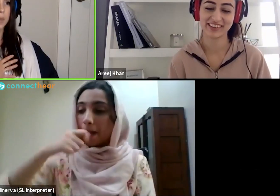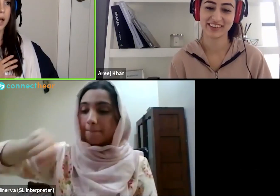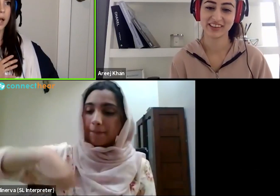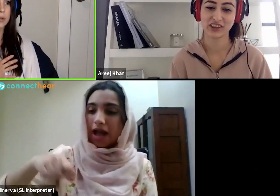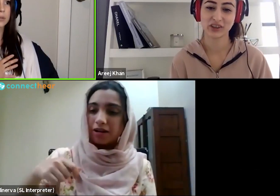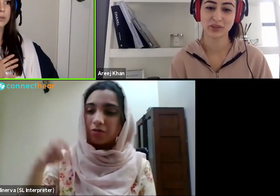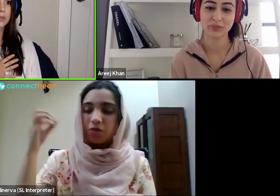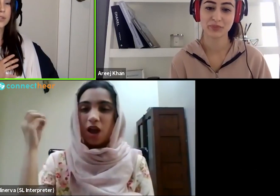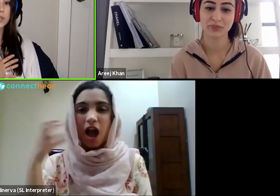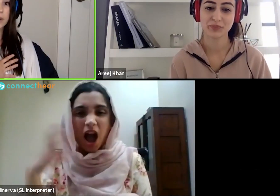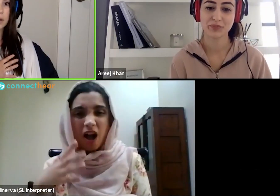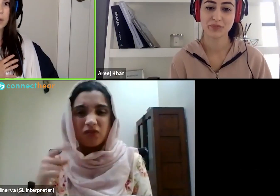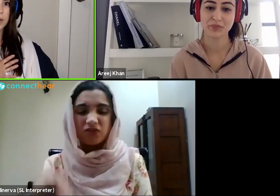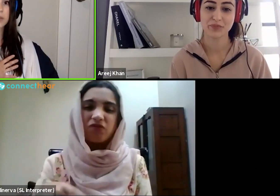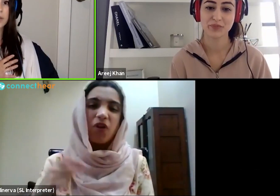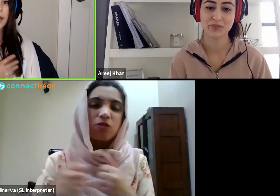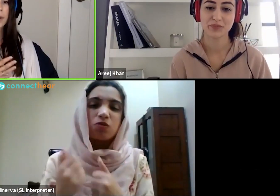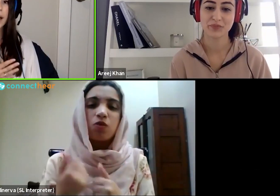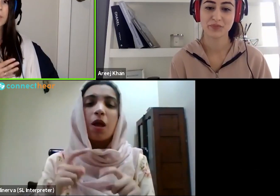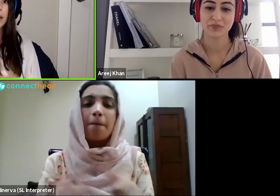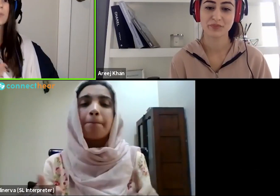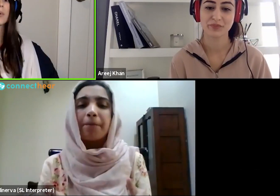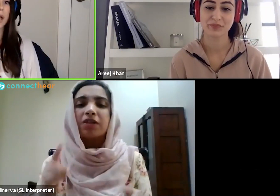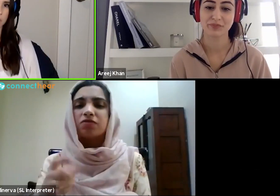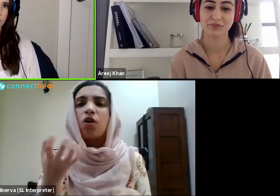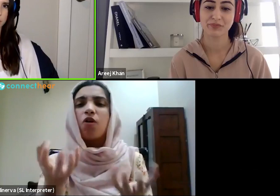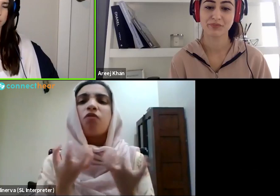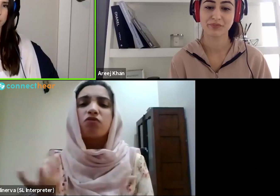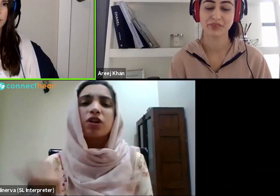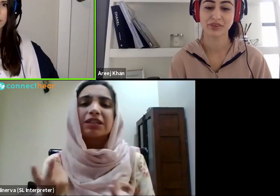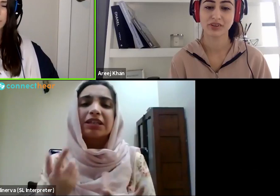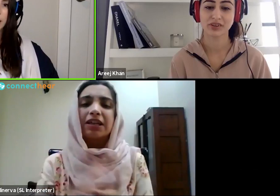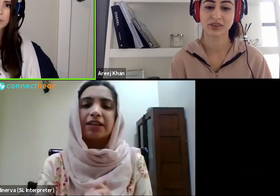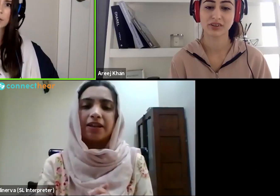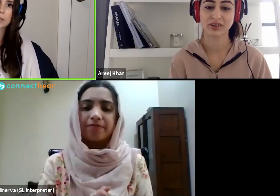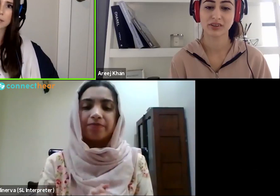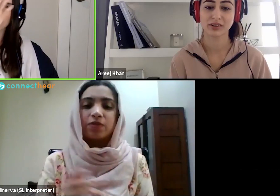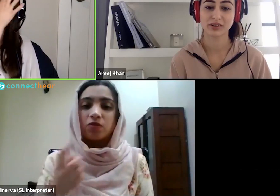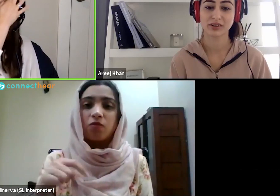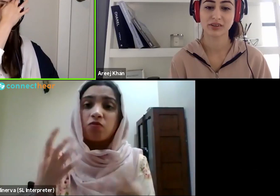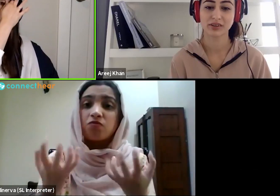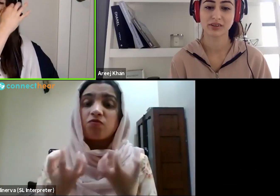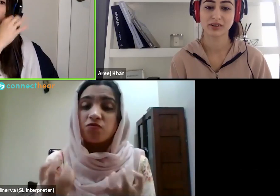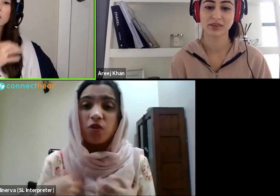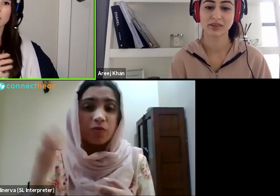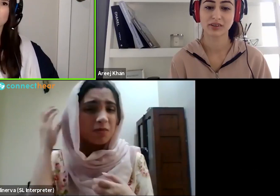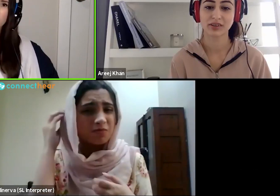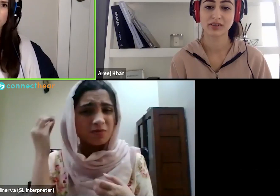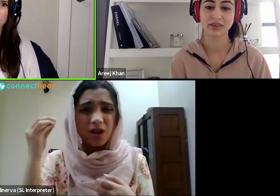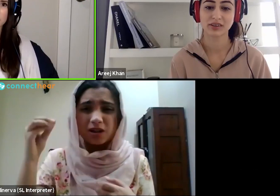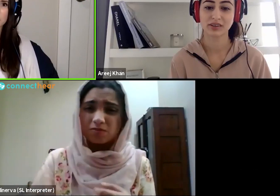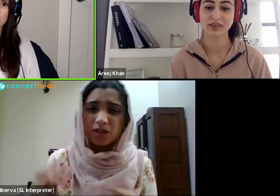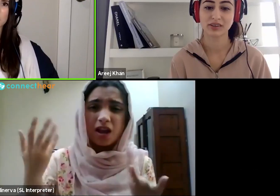to unplug just for a little bit, so that way I'm able to have a conversation, because my husband doesn't sign. He knows a